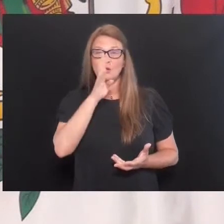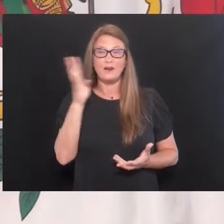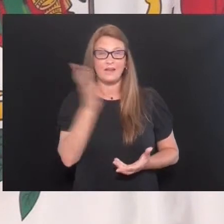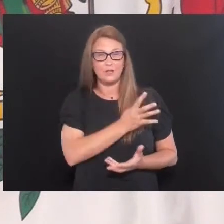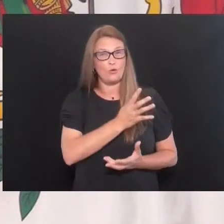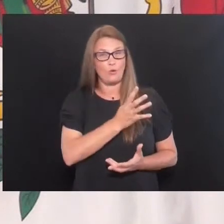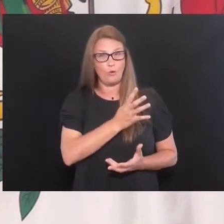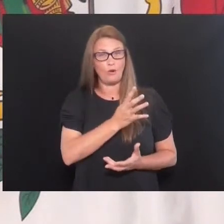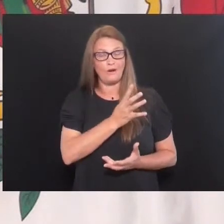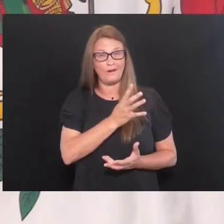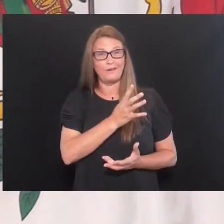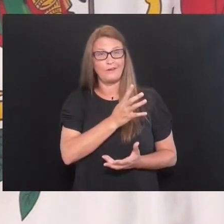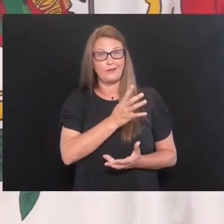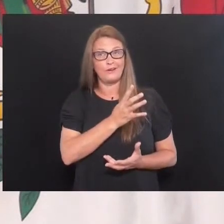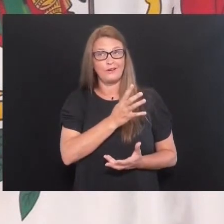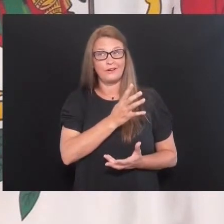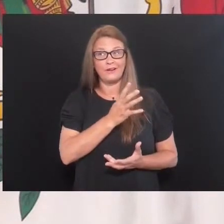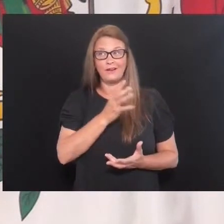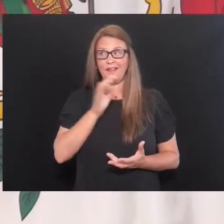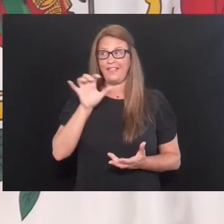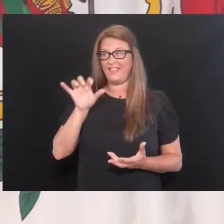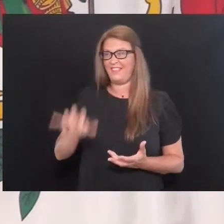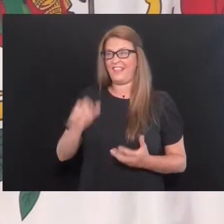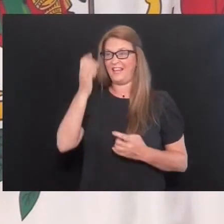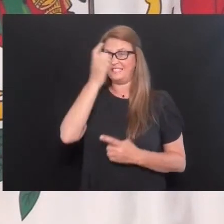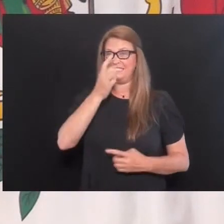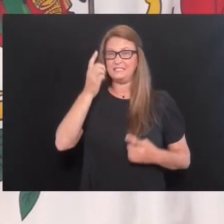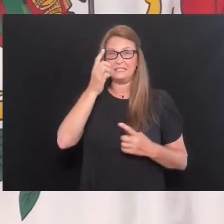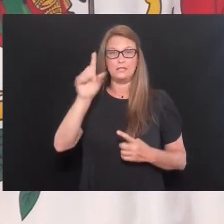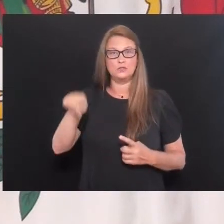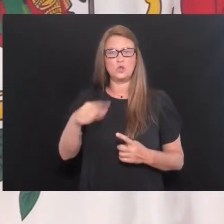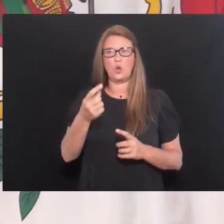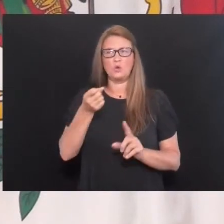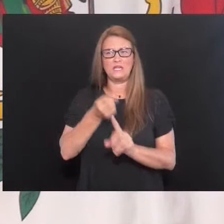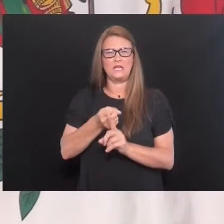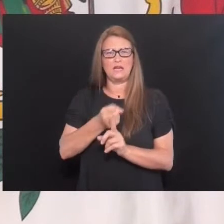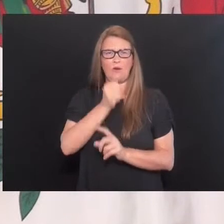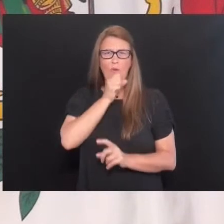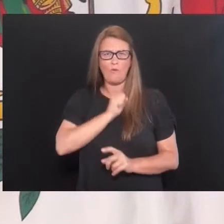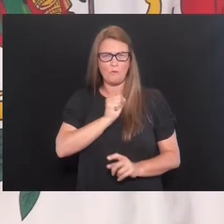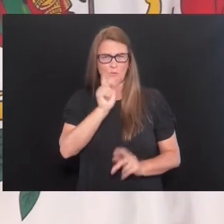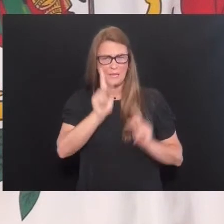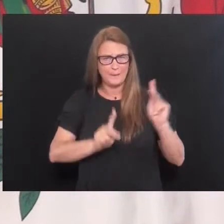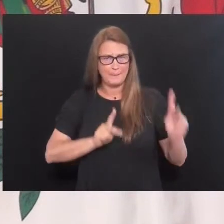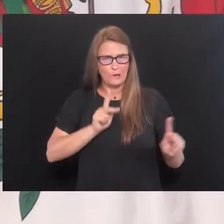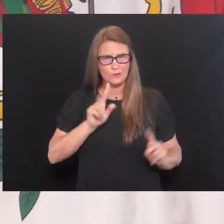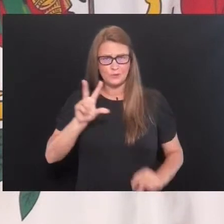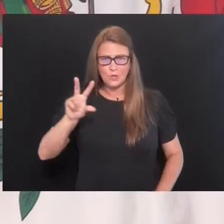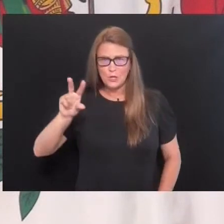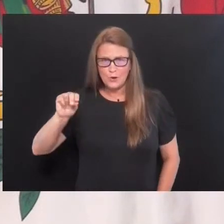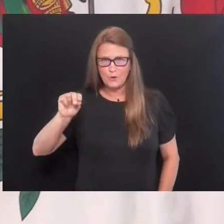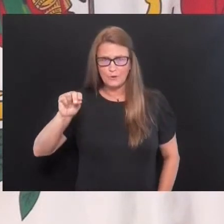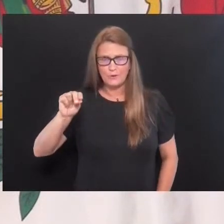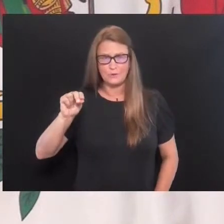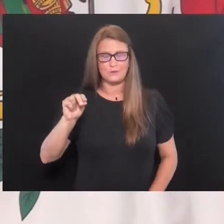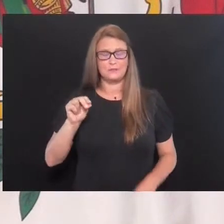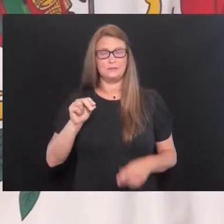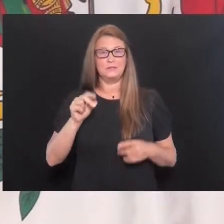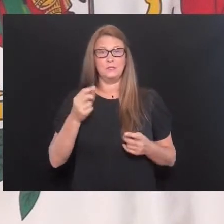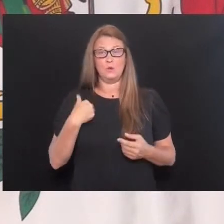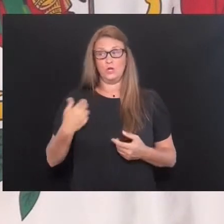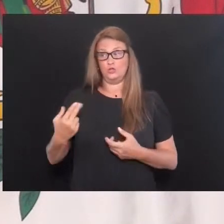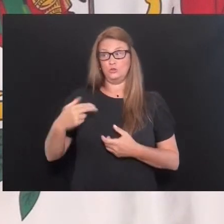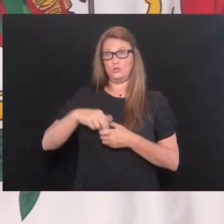that this is just a disease that is now attacking only our elderly. I think, that we're joined today by